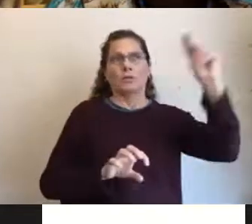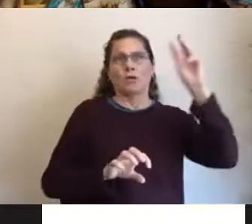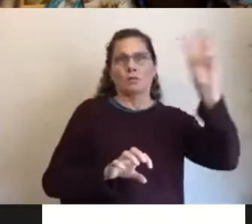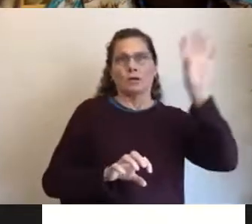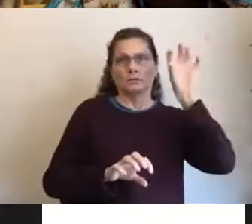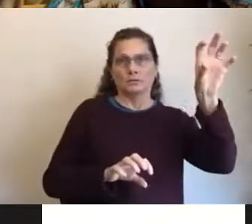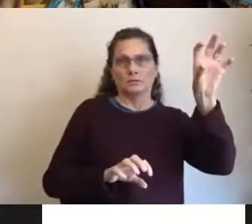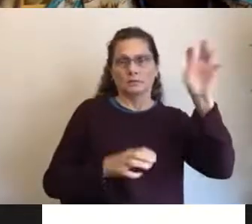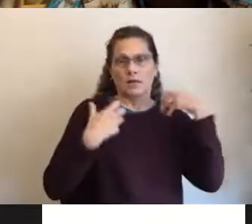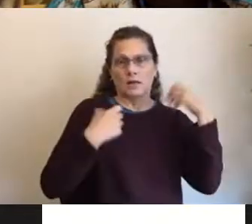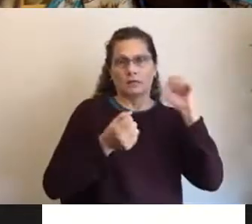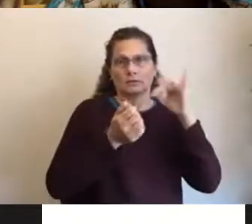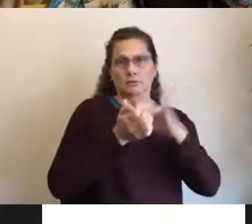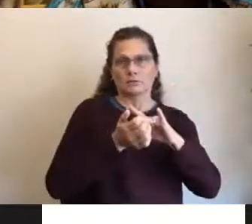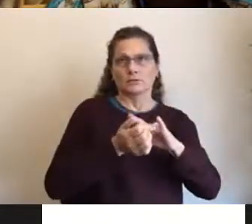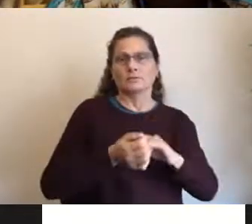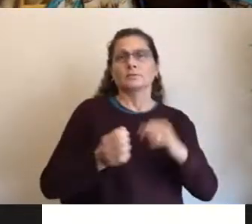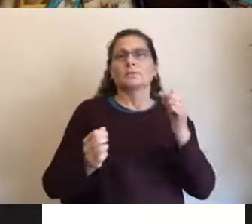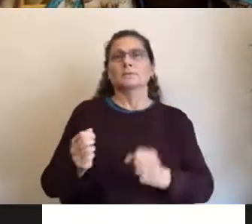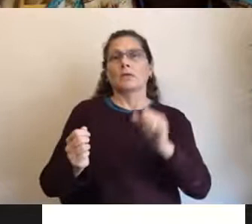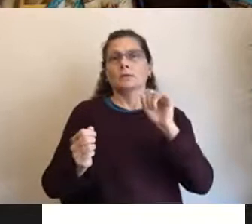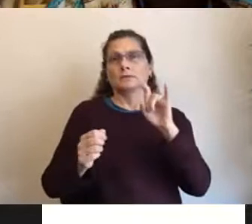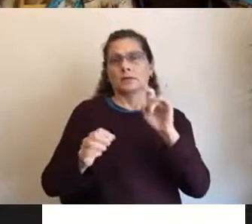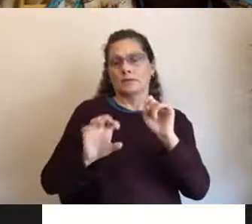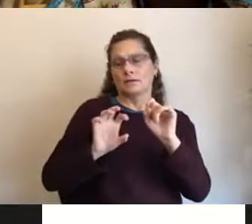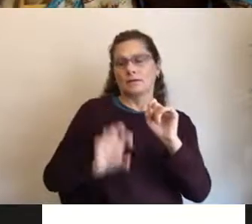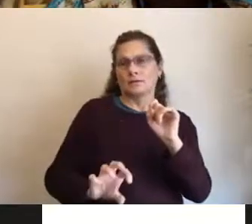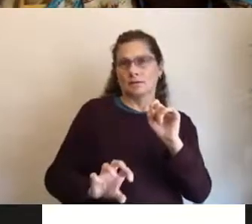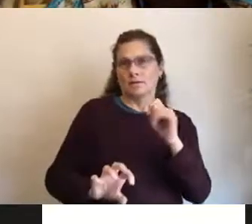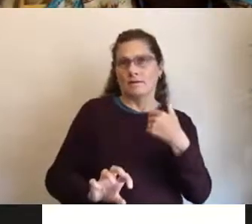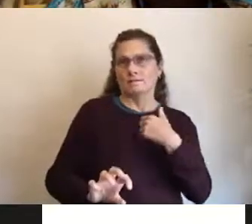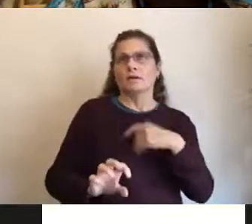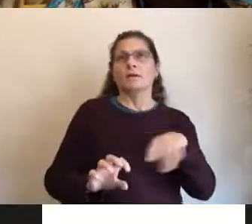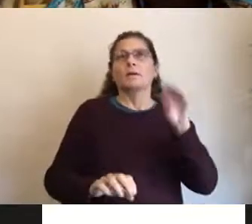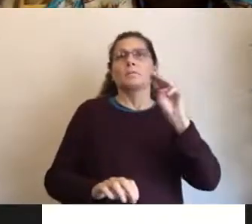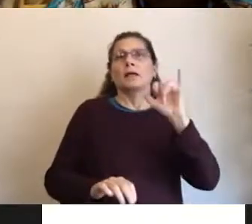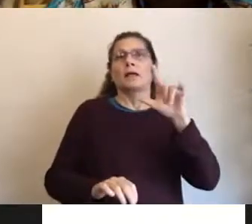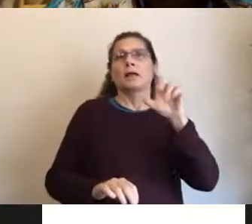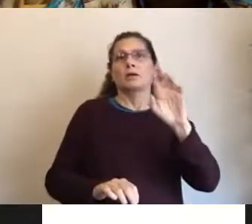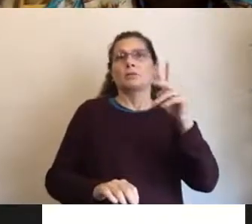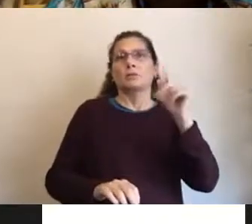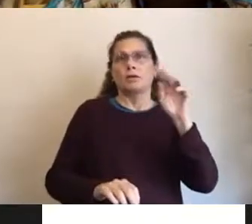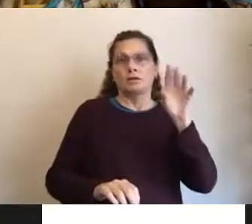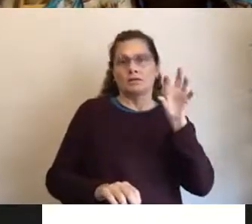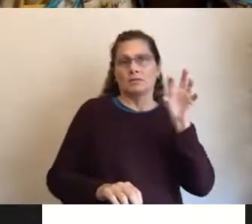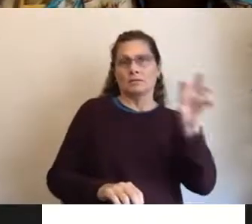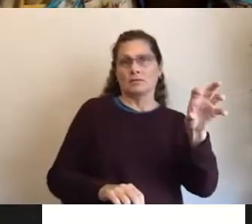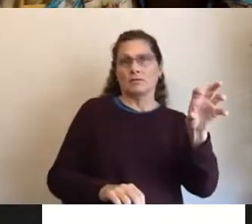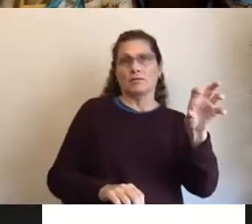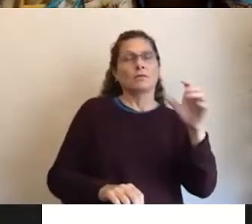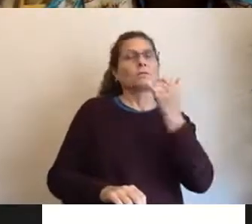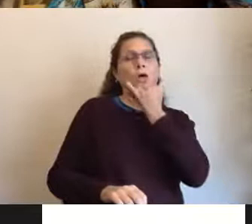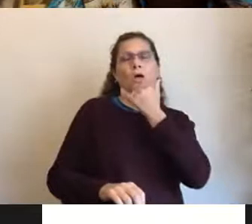are offering flu clinics, just the 2 sites, the Southside and Northwest, are offering